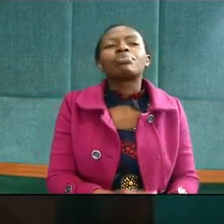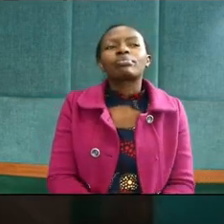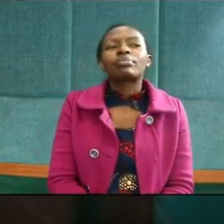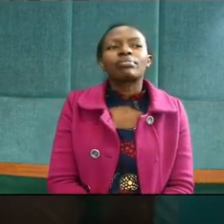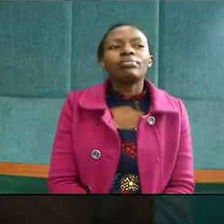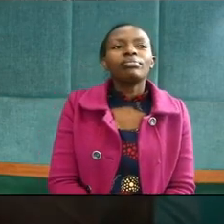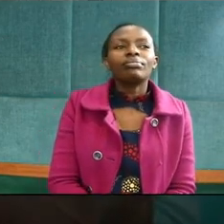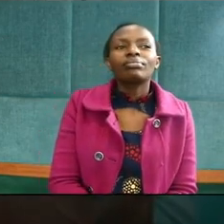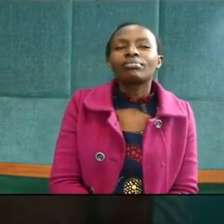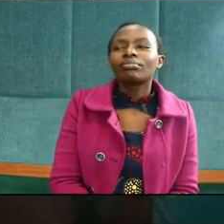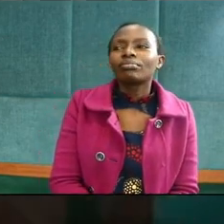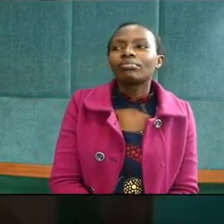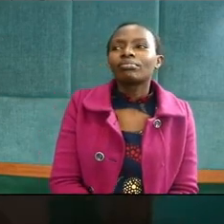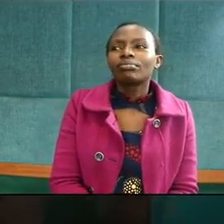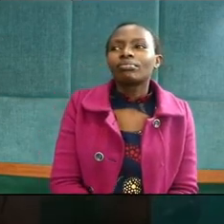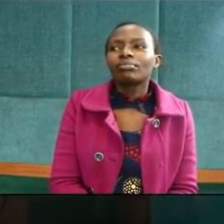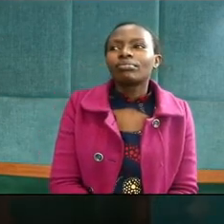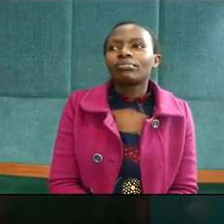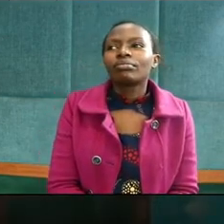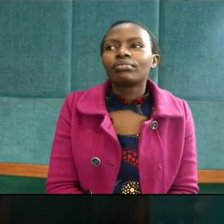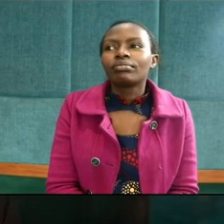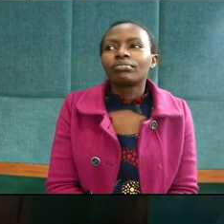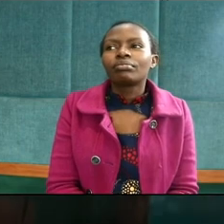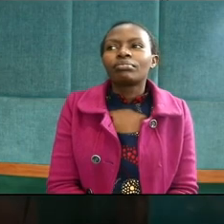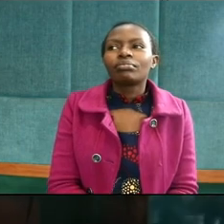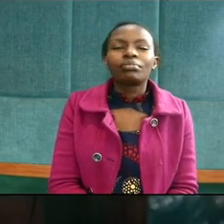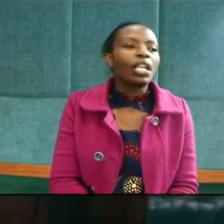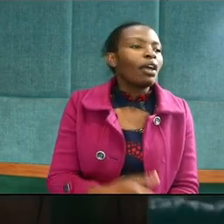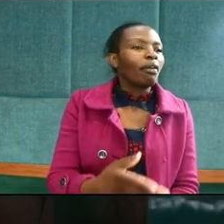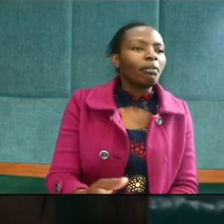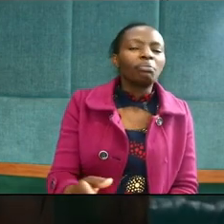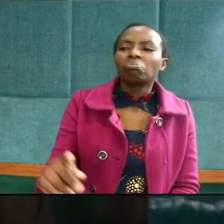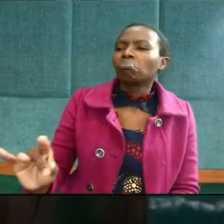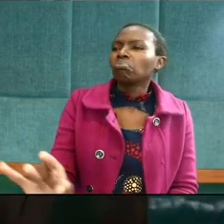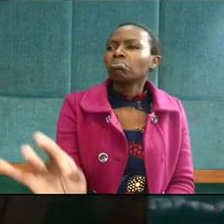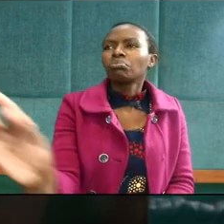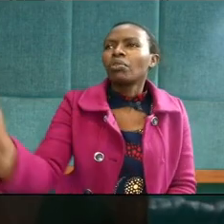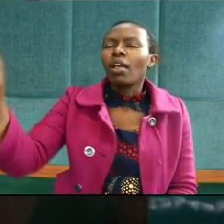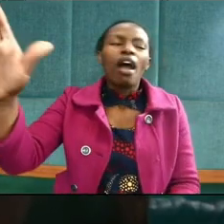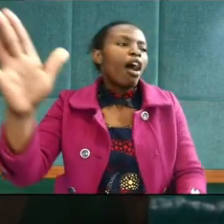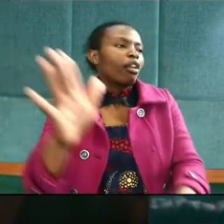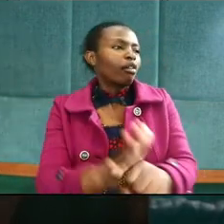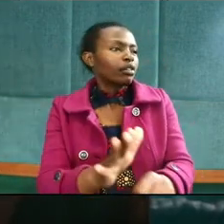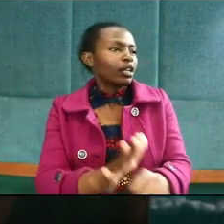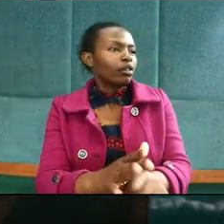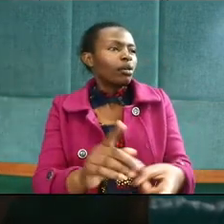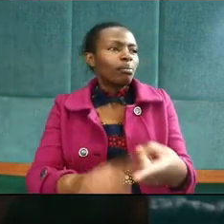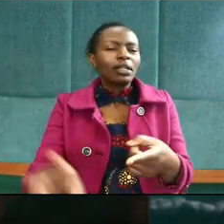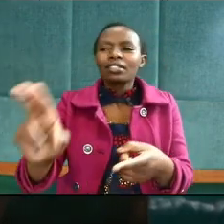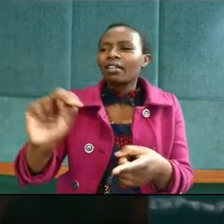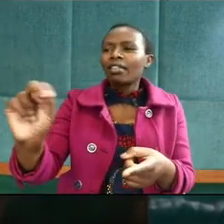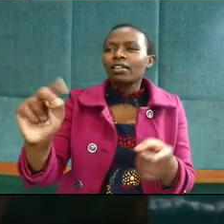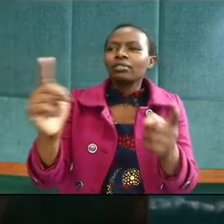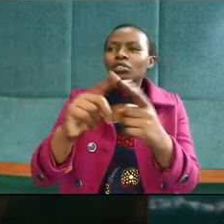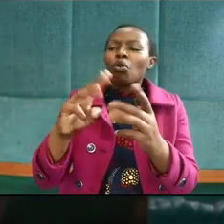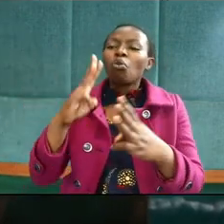The flight will have some turbulences, but there is nothing much to worry about.